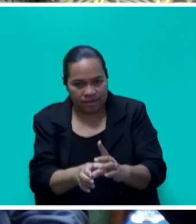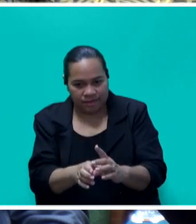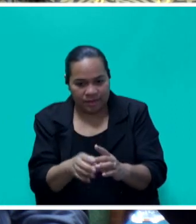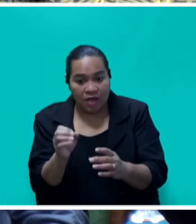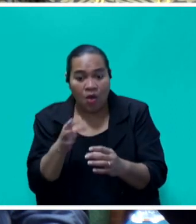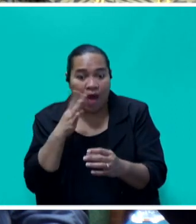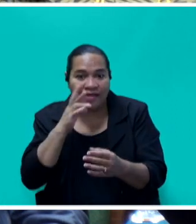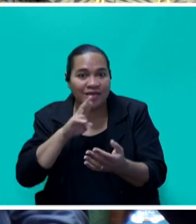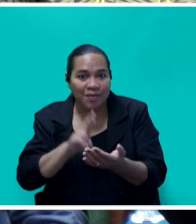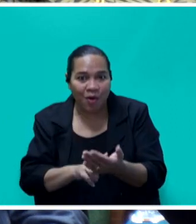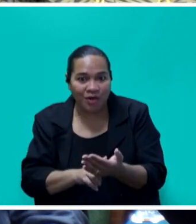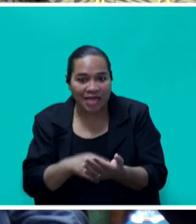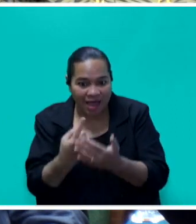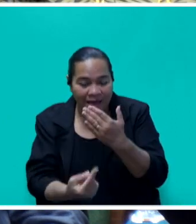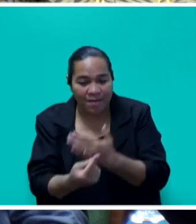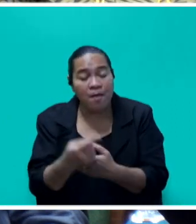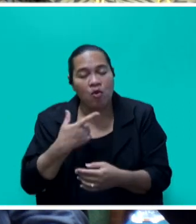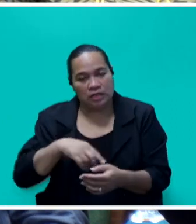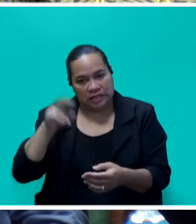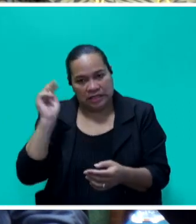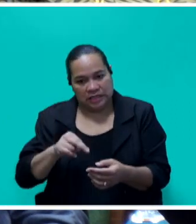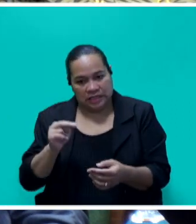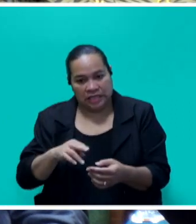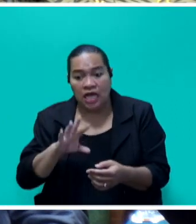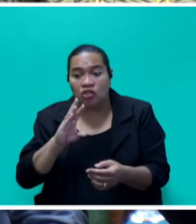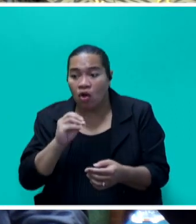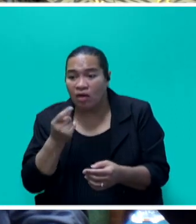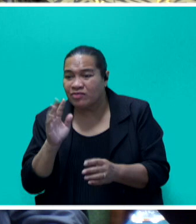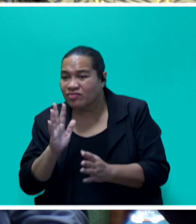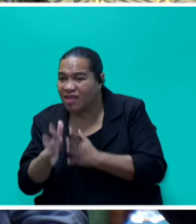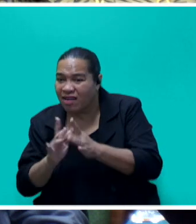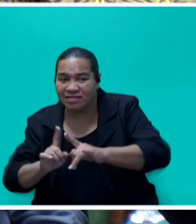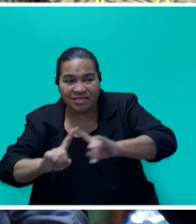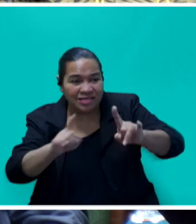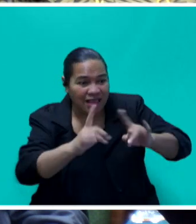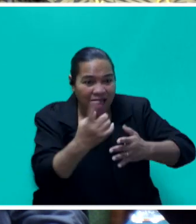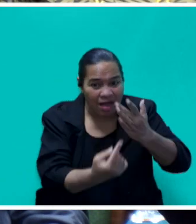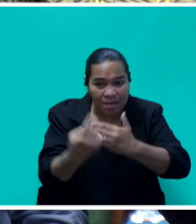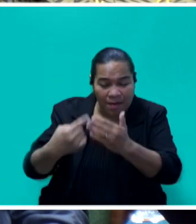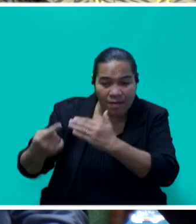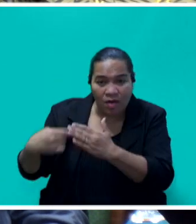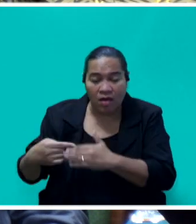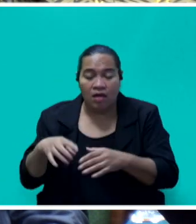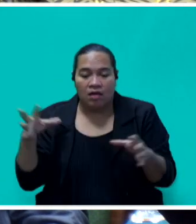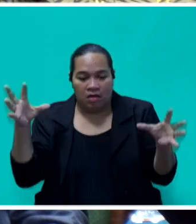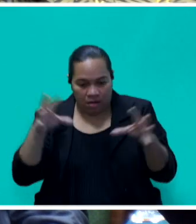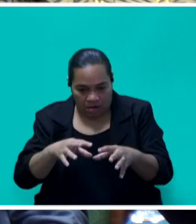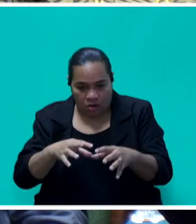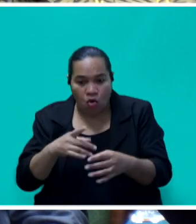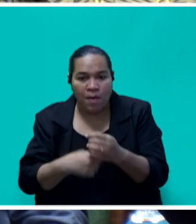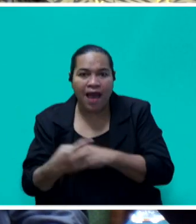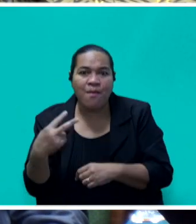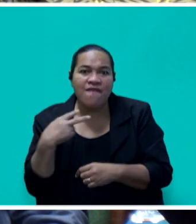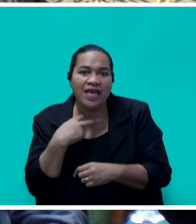reporting, because it is a requirement that cases or those that become